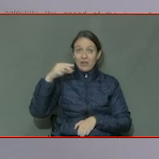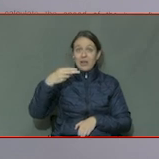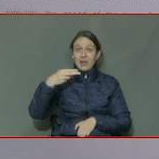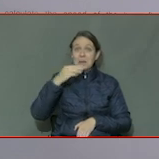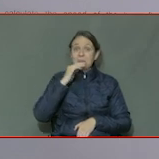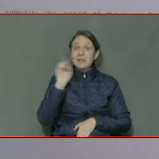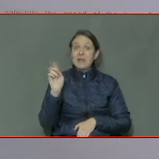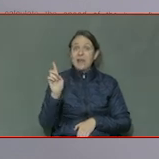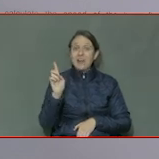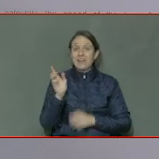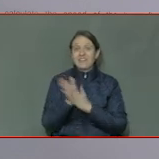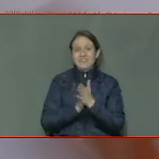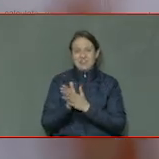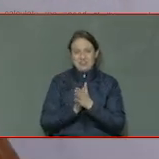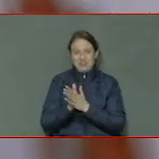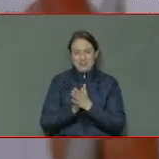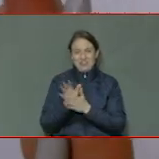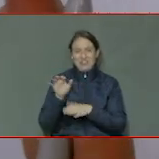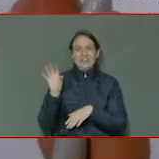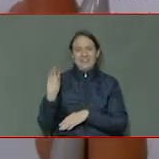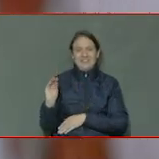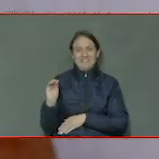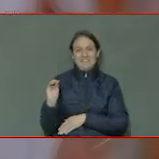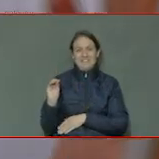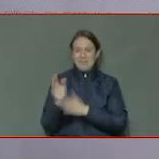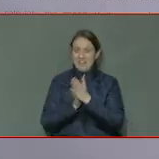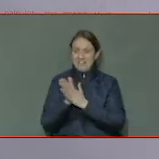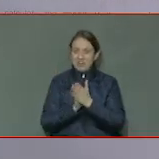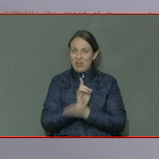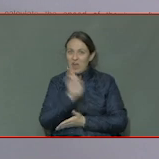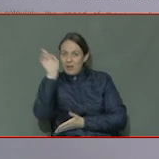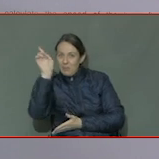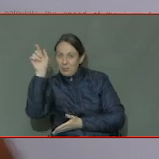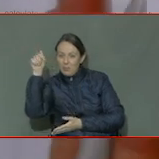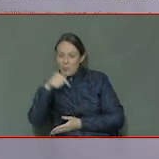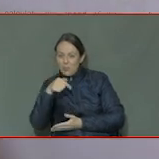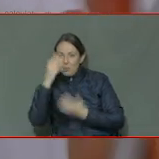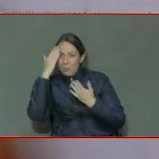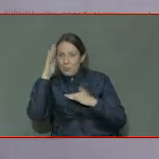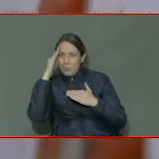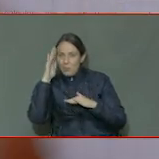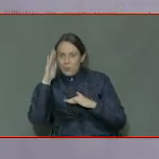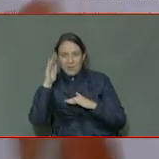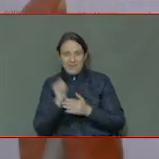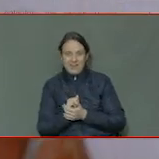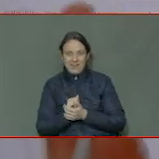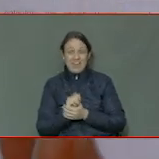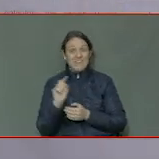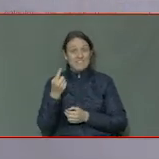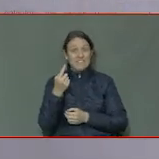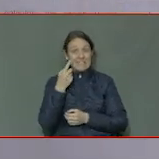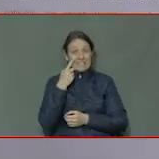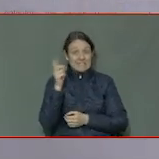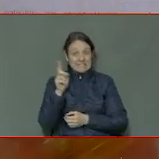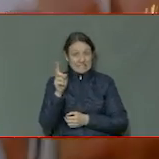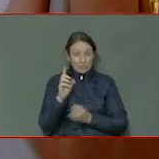be friction. But I don't know if the friction is up or down the slope. I must see the direction first of